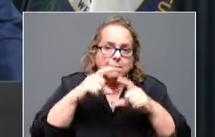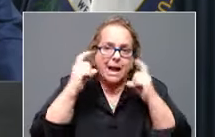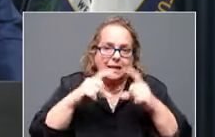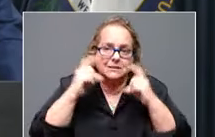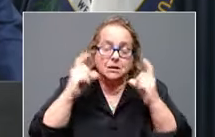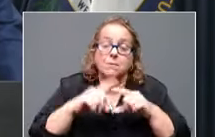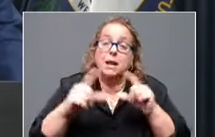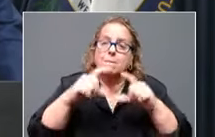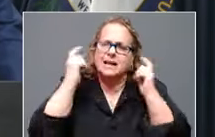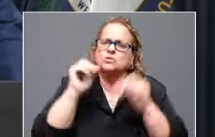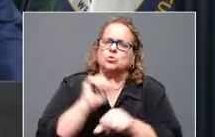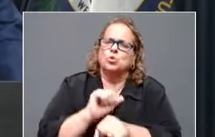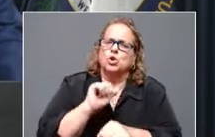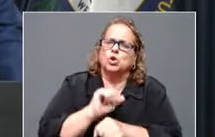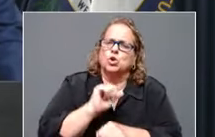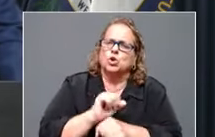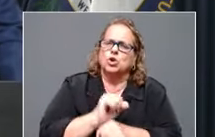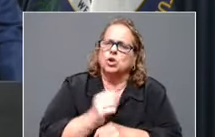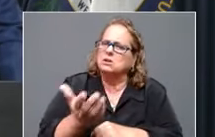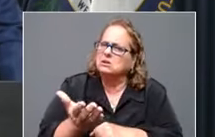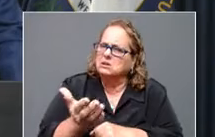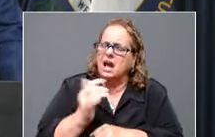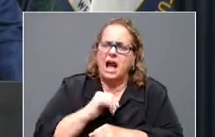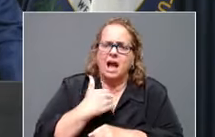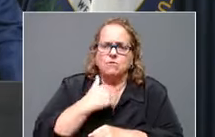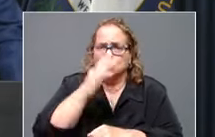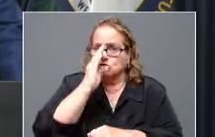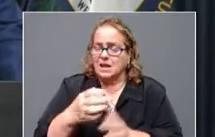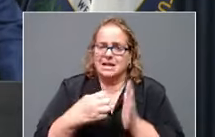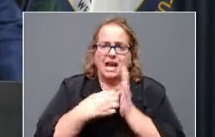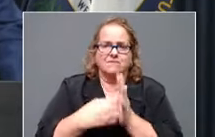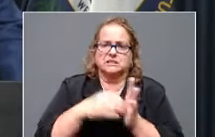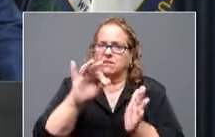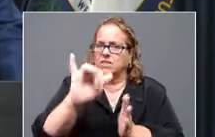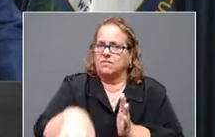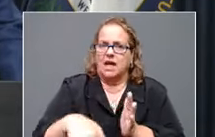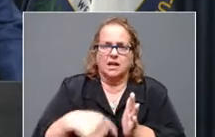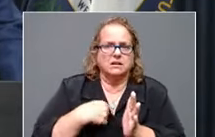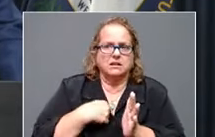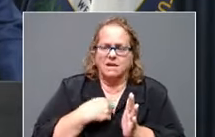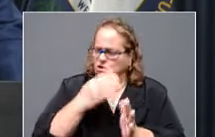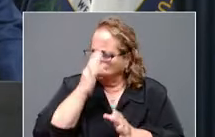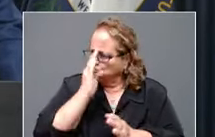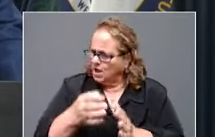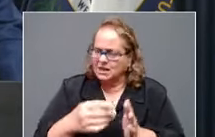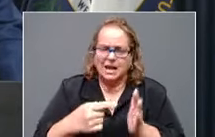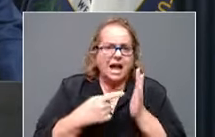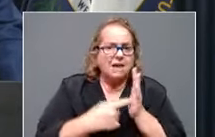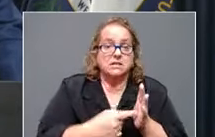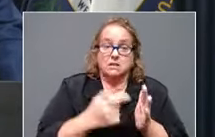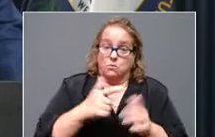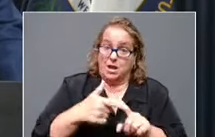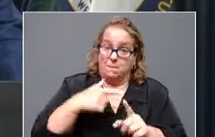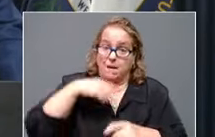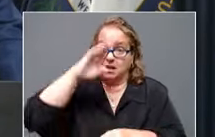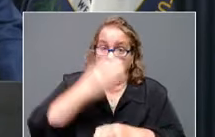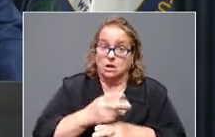He's a cancer survivor. We wore masks during this process. It worked.